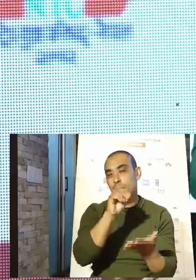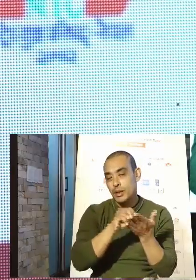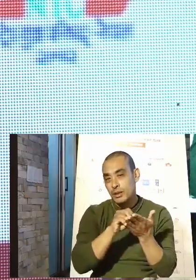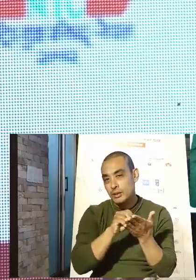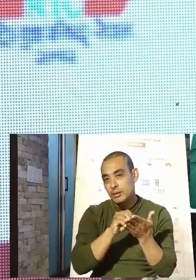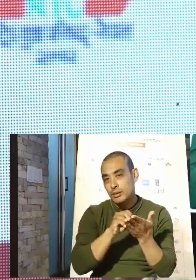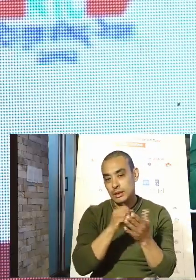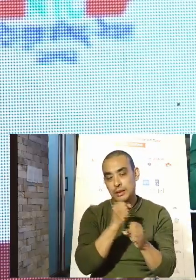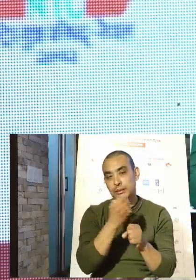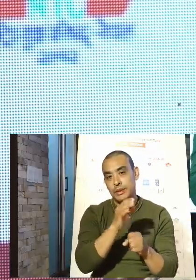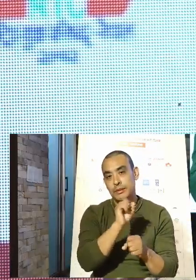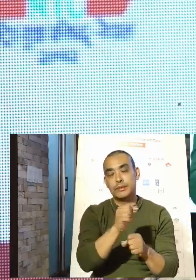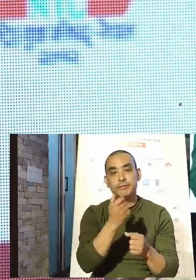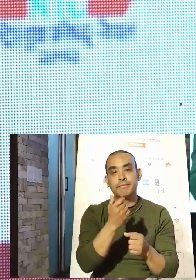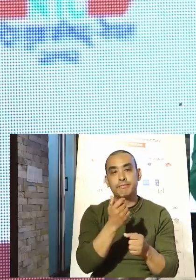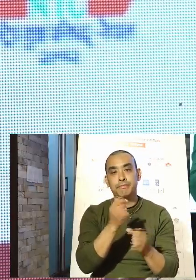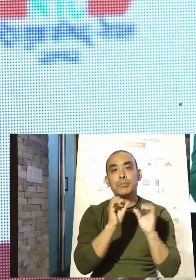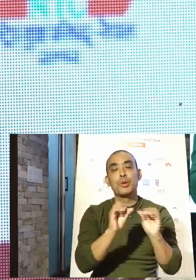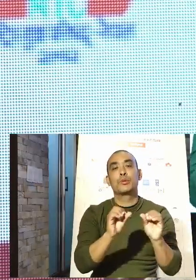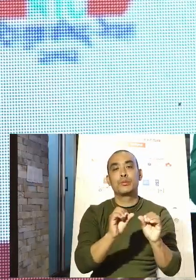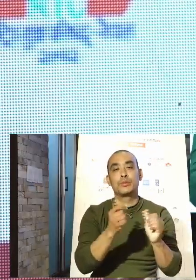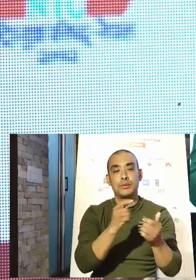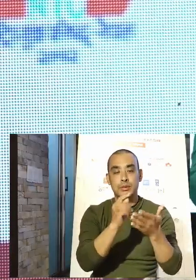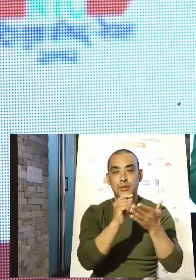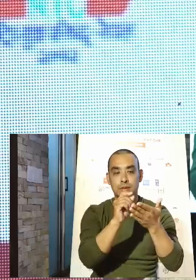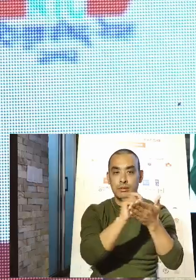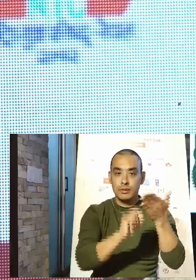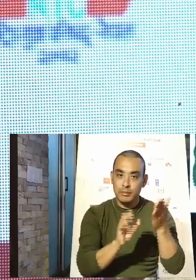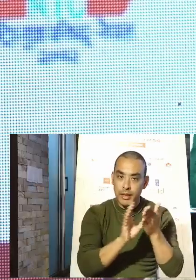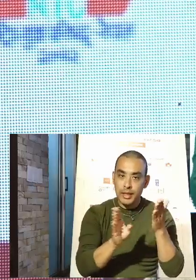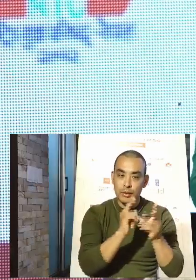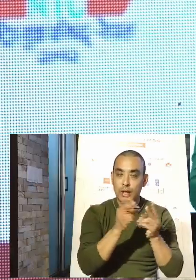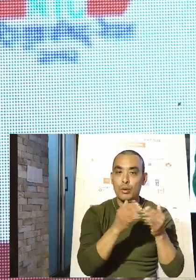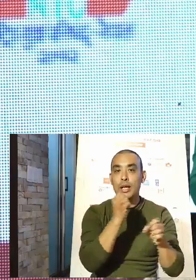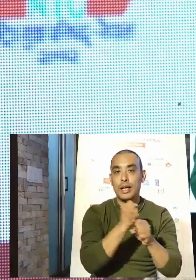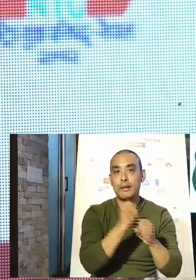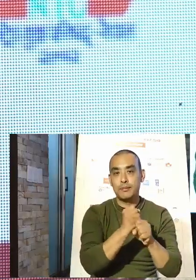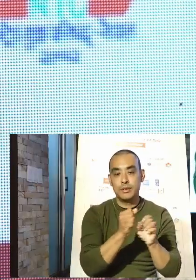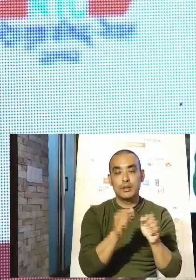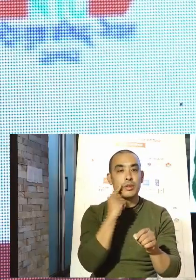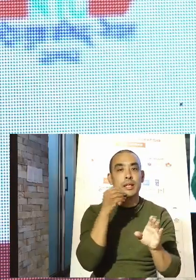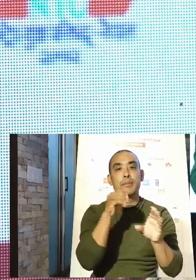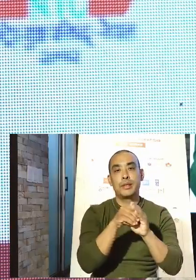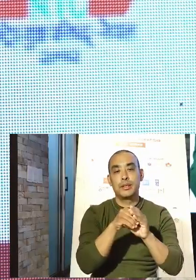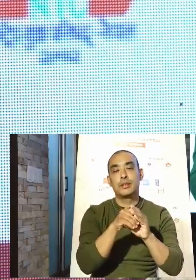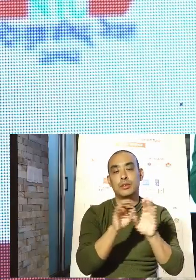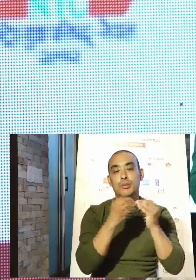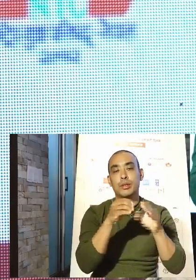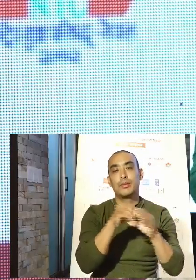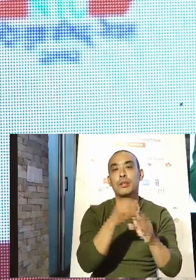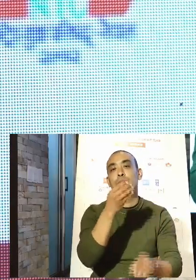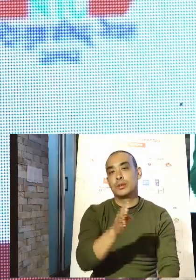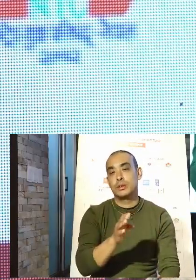them prefer to explain me the drawing without like talking like in front of the class or in front of the community.